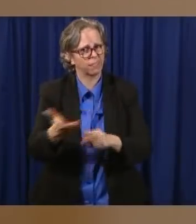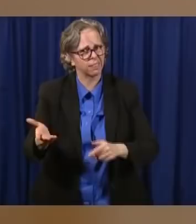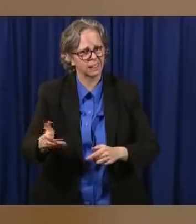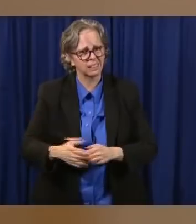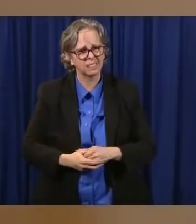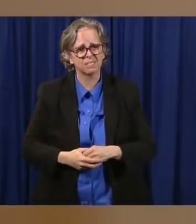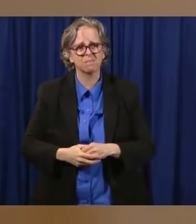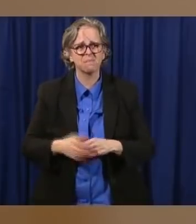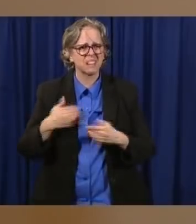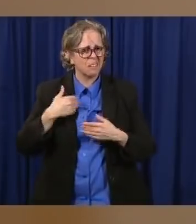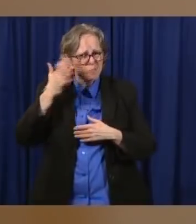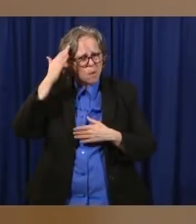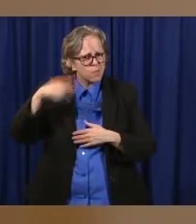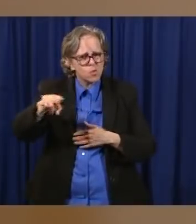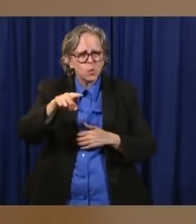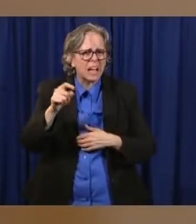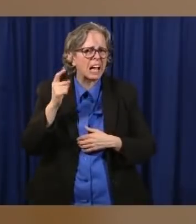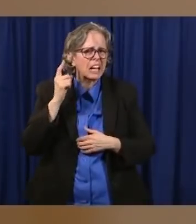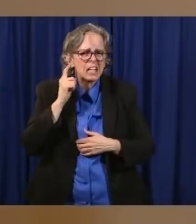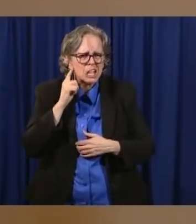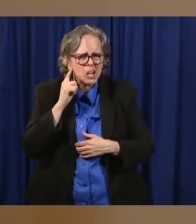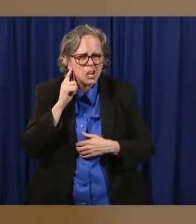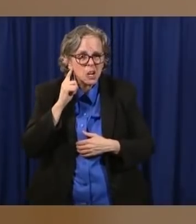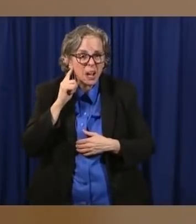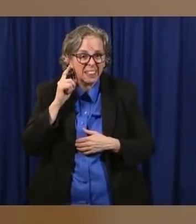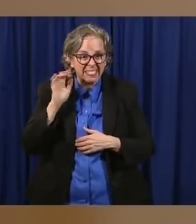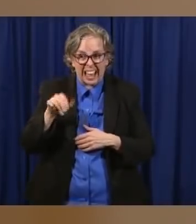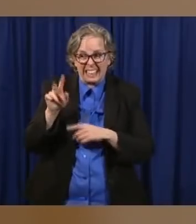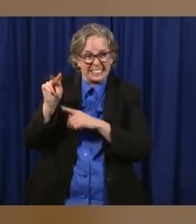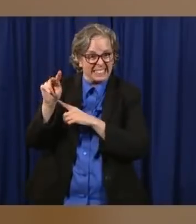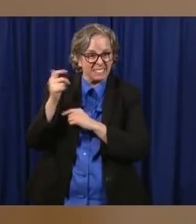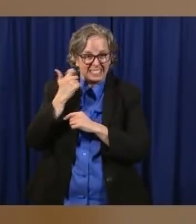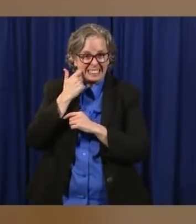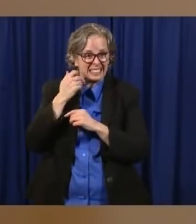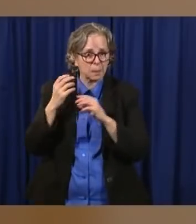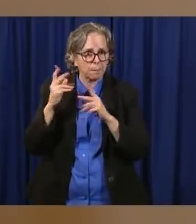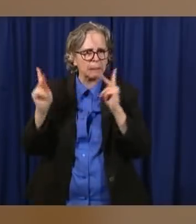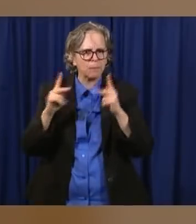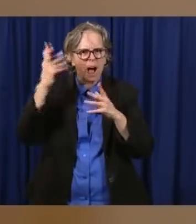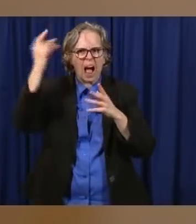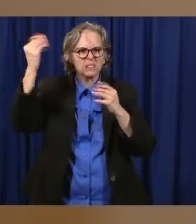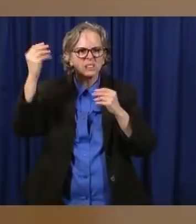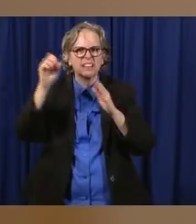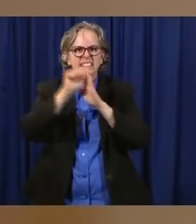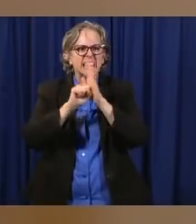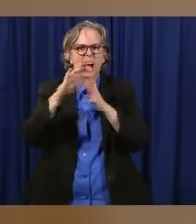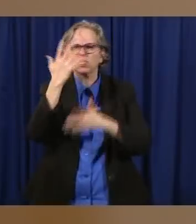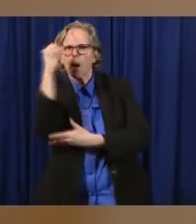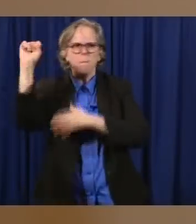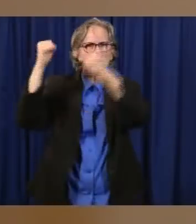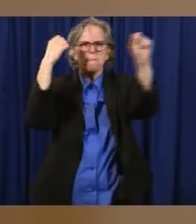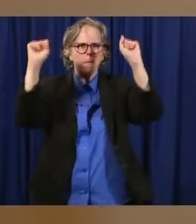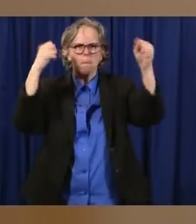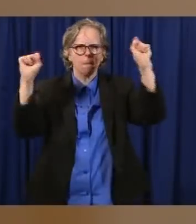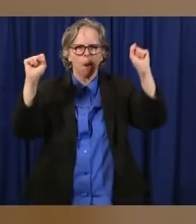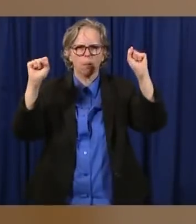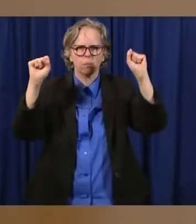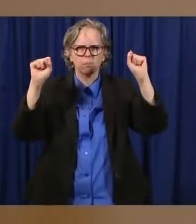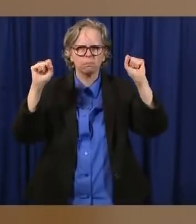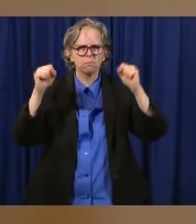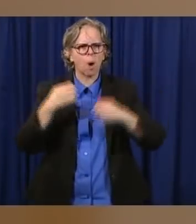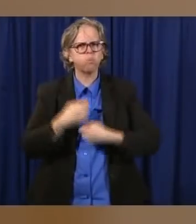but there are people protesting right now outside the State House, and people are worried, they're